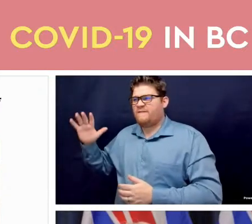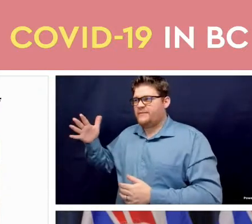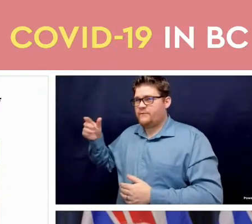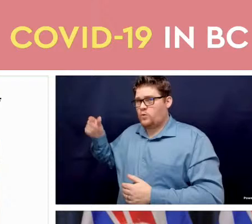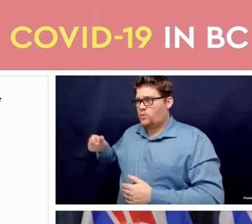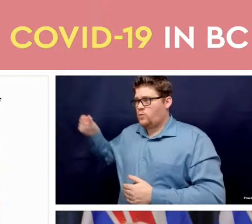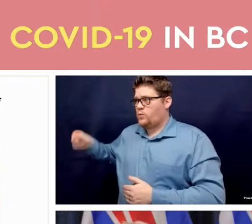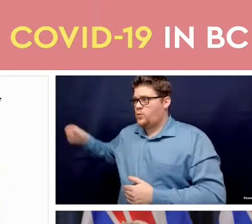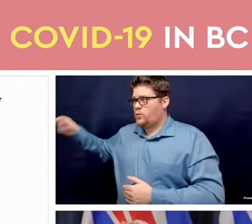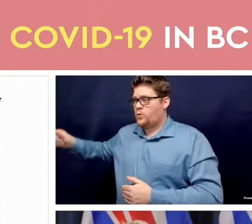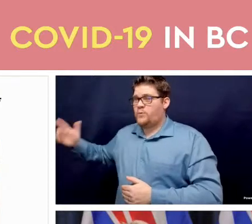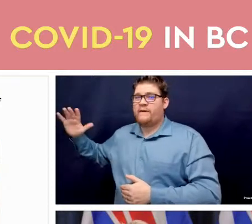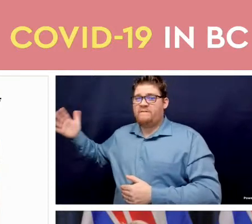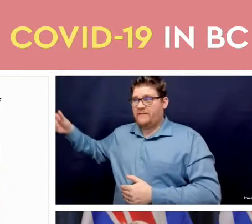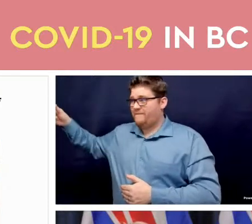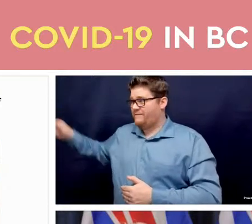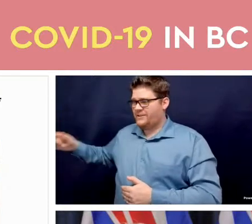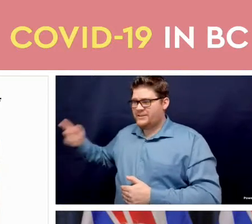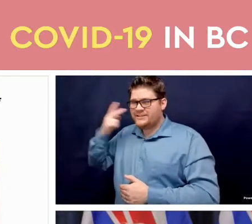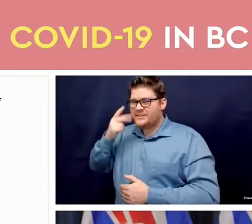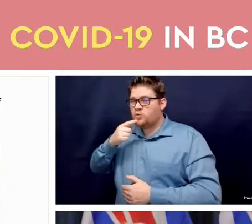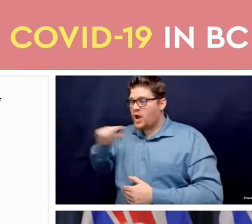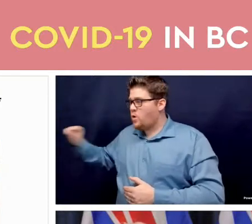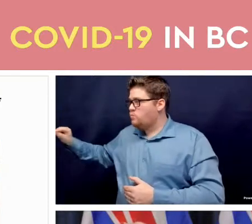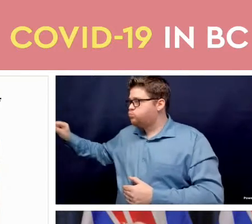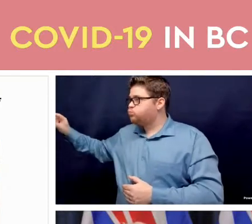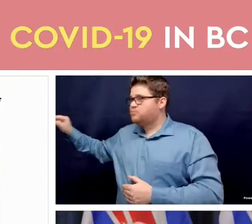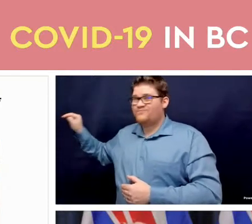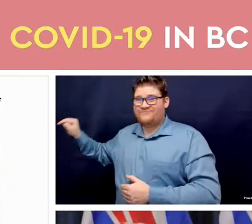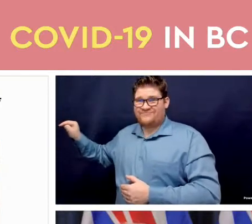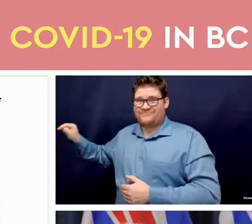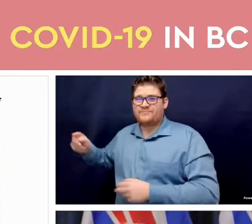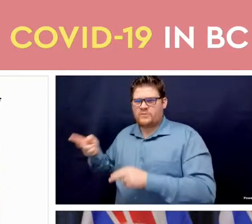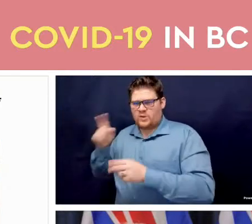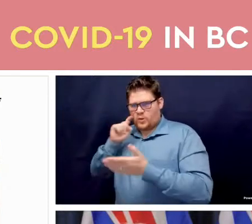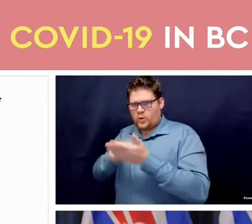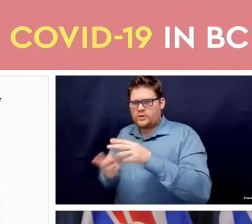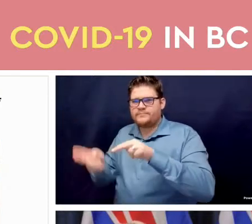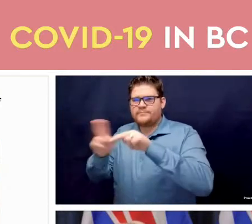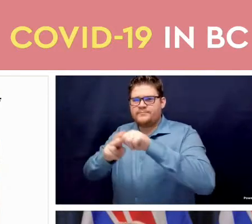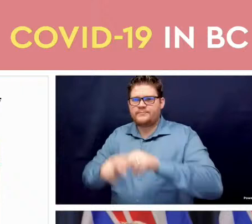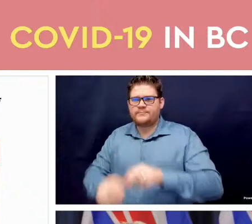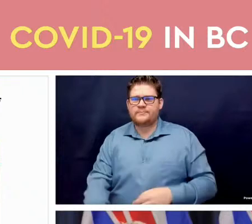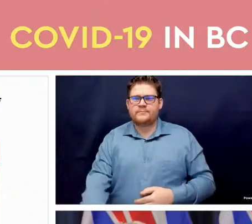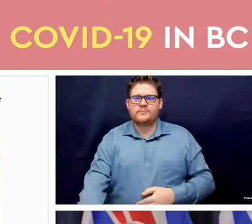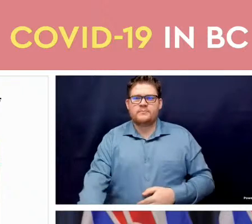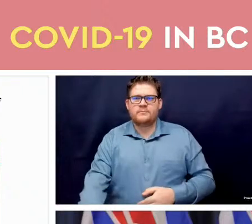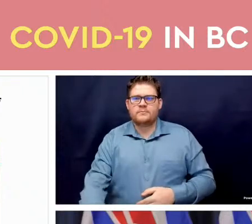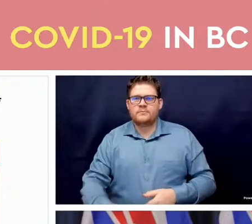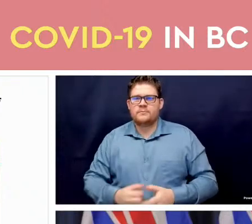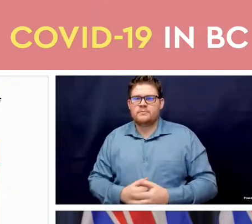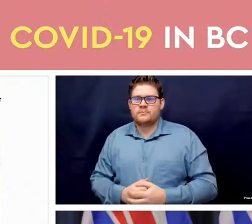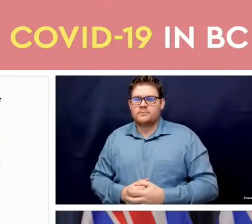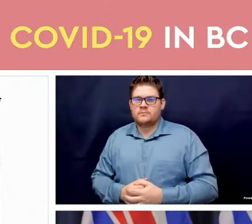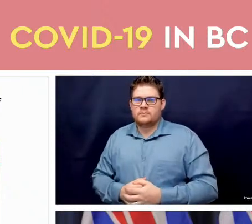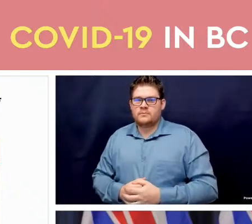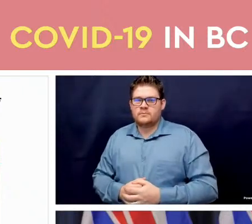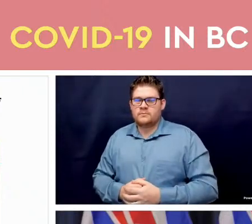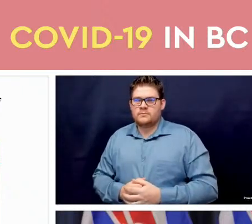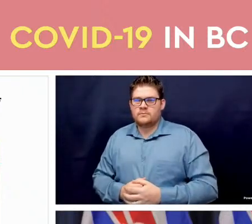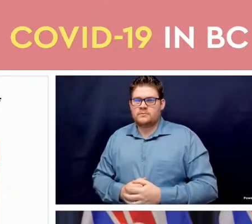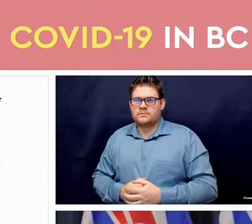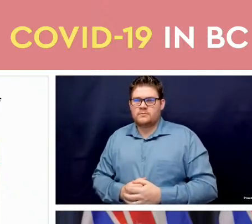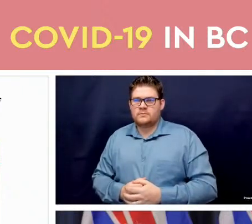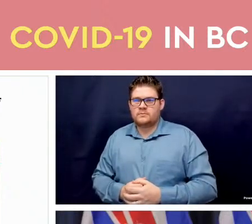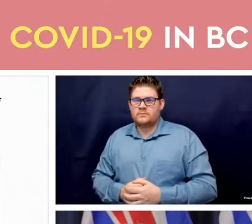who we know had Delta, people we know had were infected with Omicron, and then the unknown. And what this tells